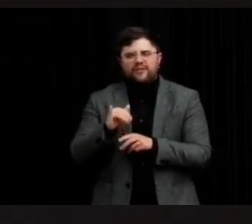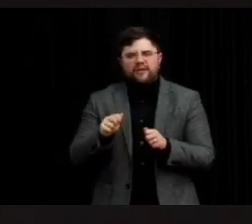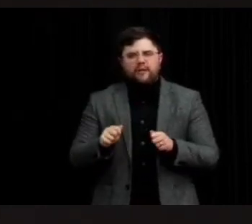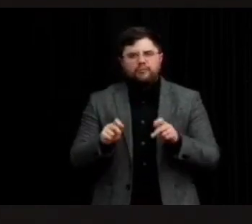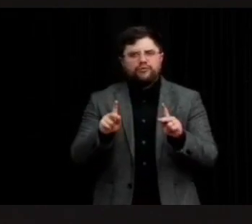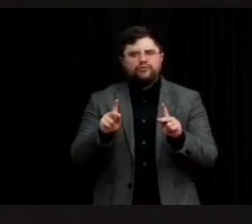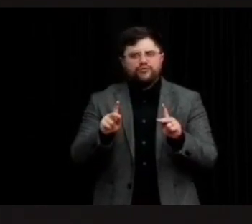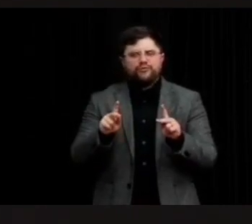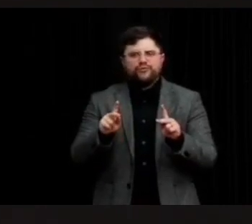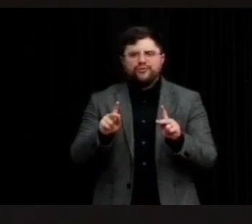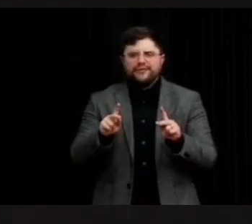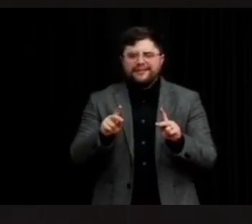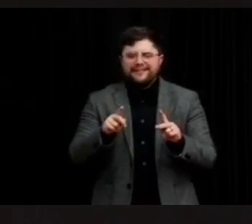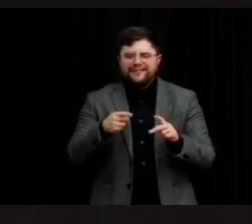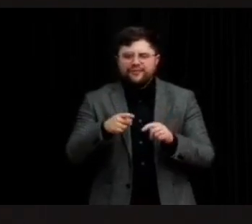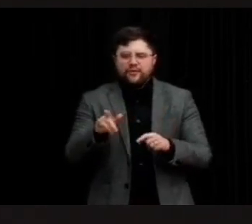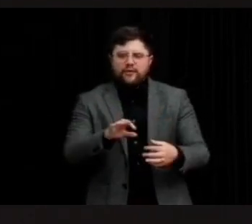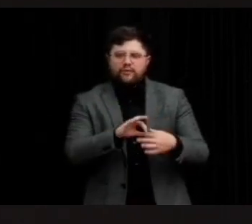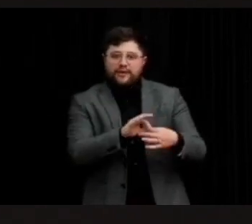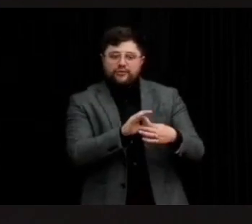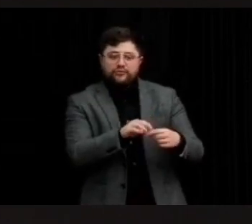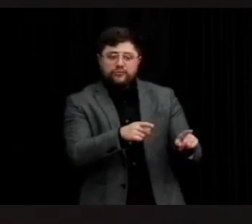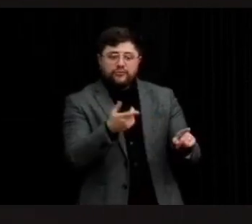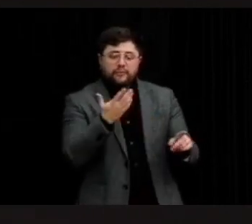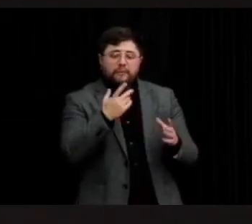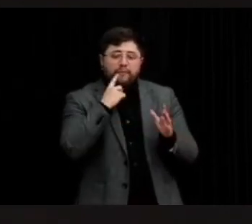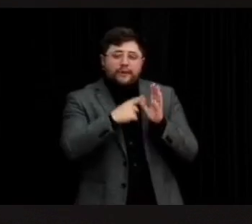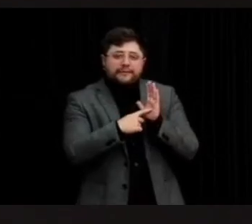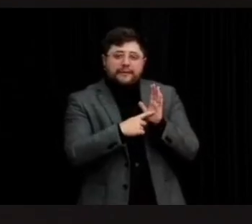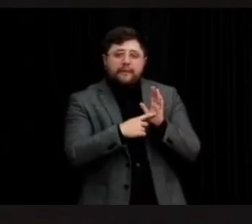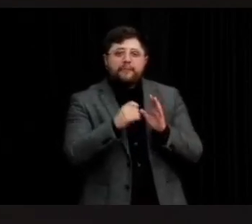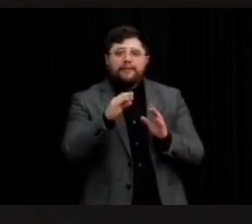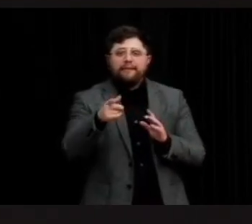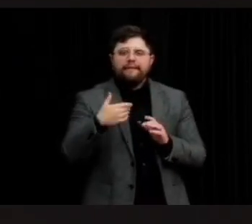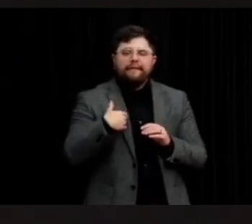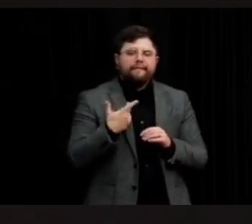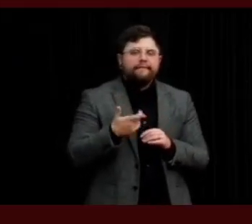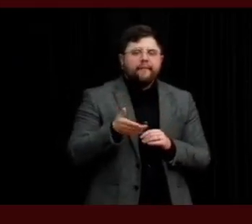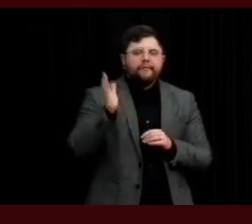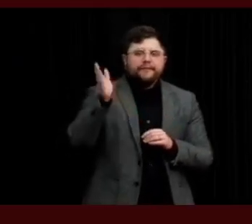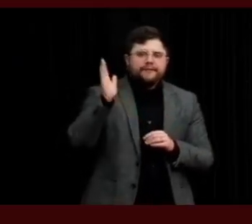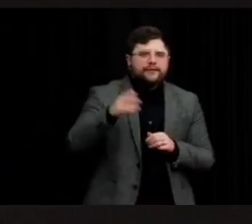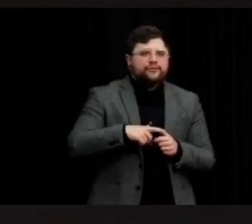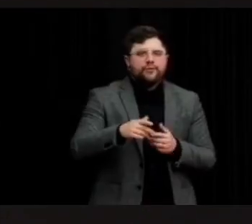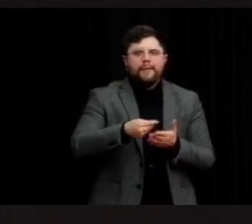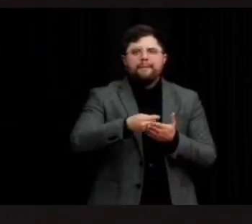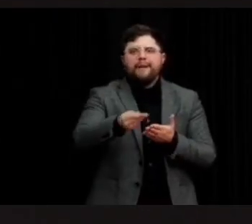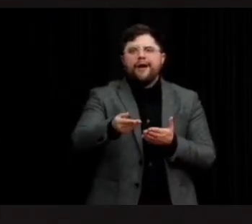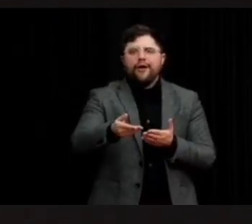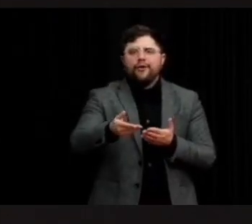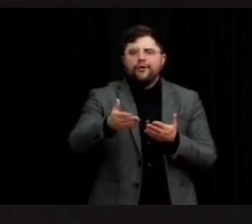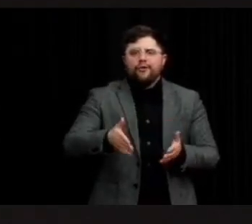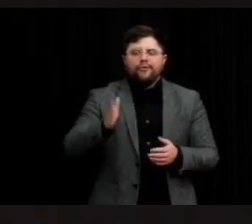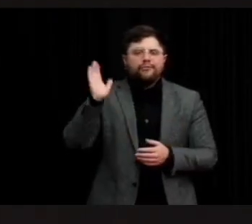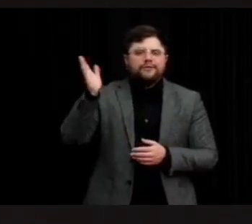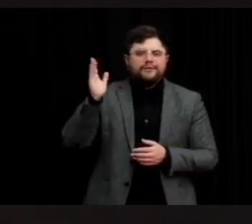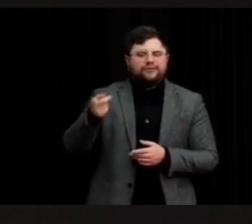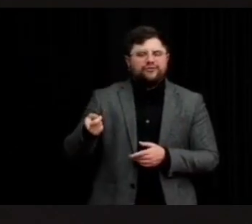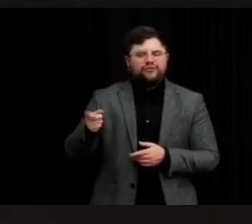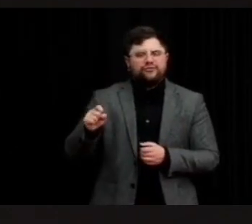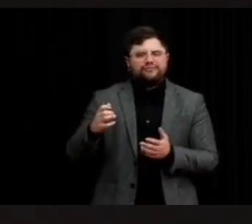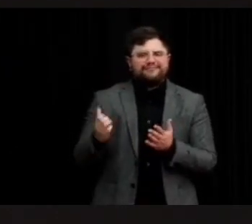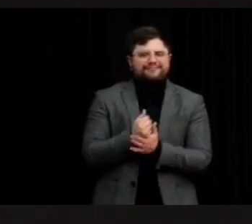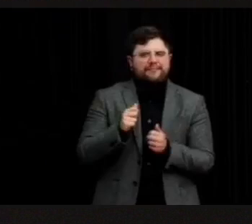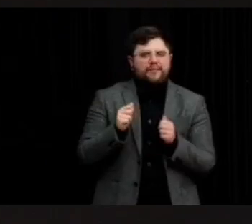the outset of the relationship, maybe, for example, during a listing presentation or a buyer presentation, to